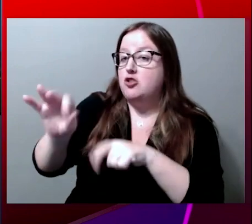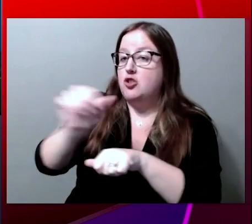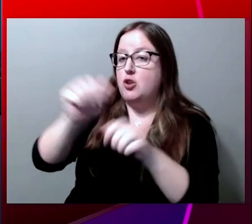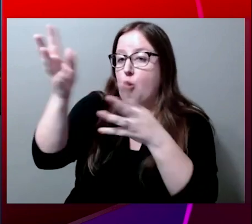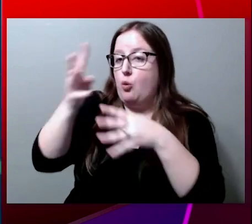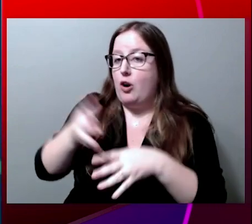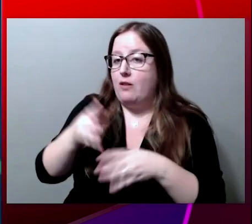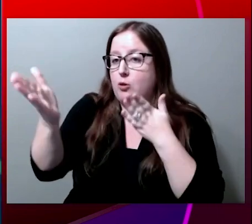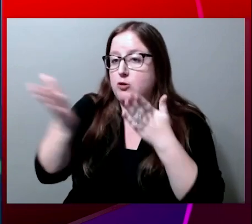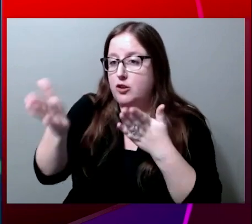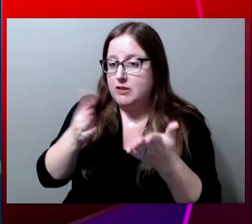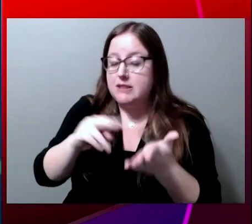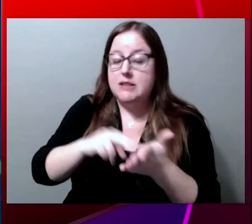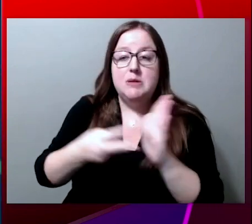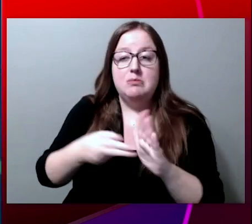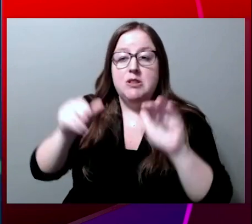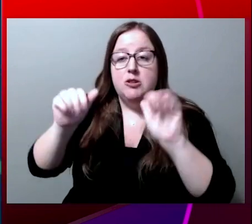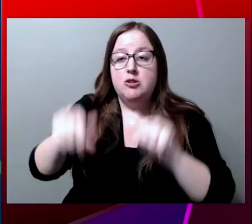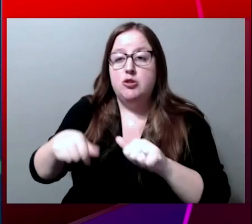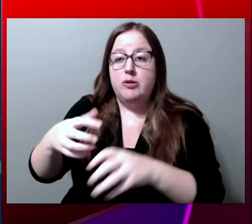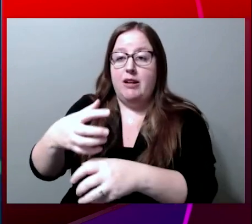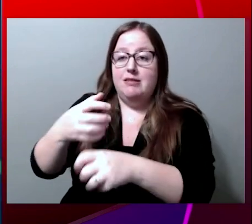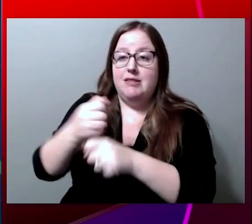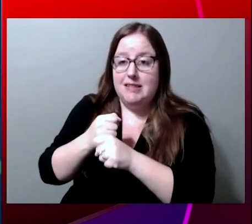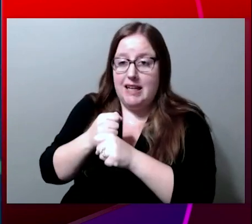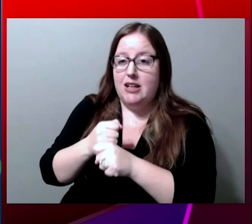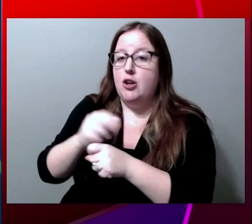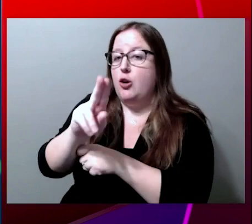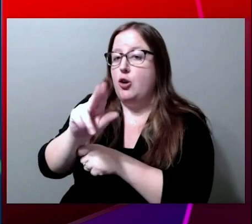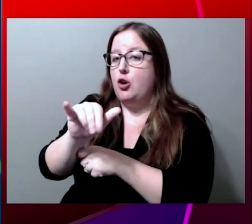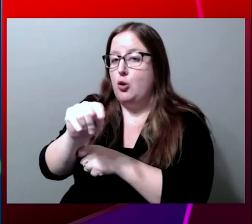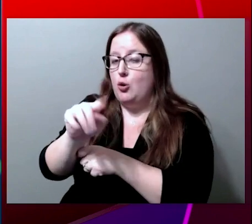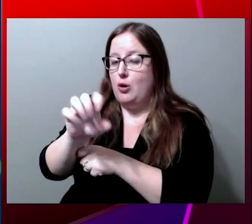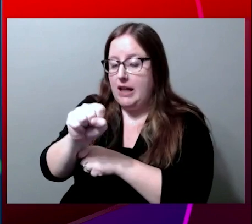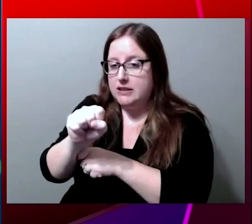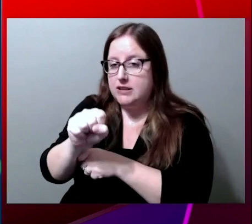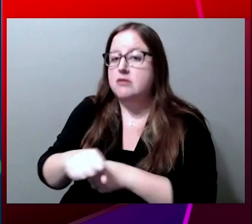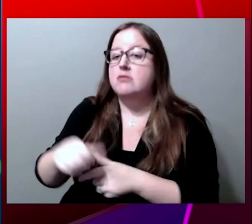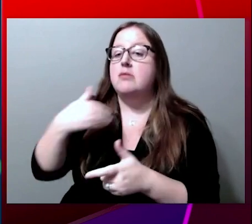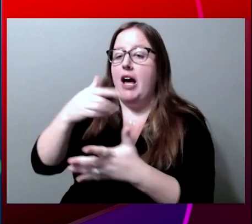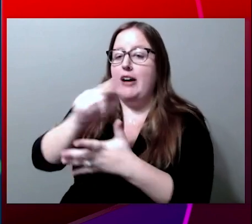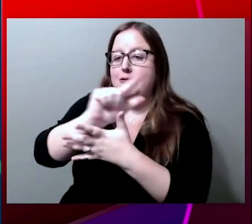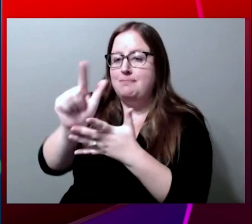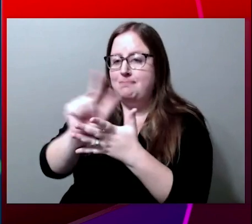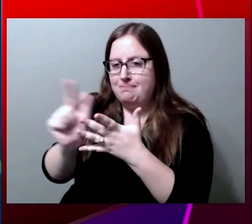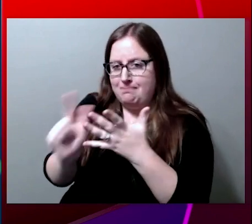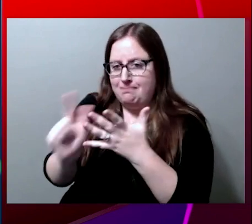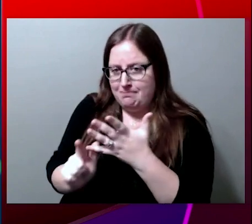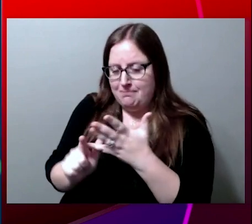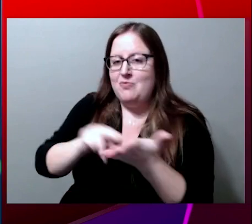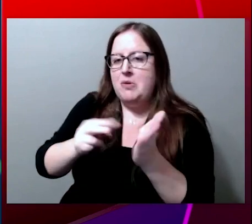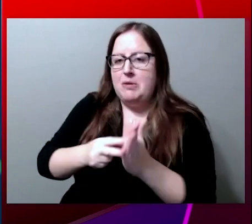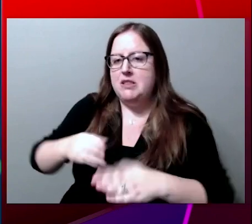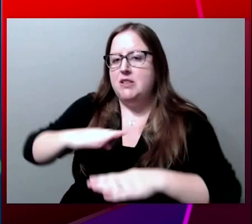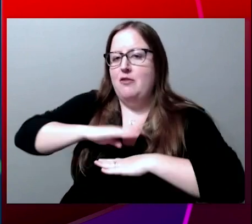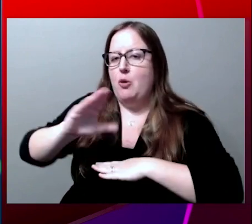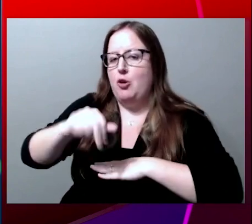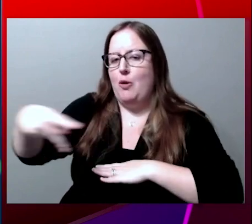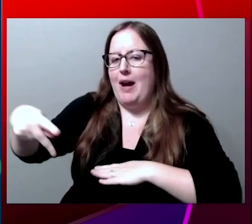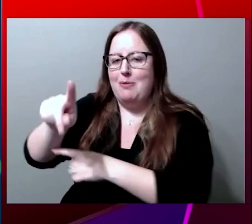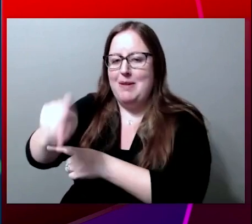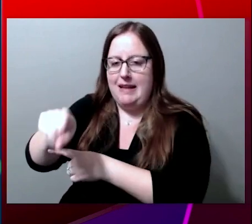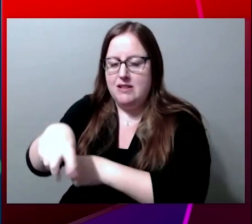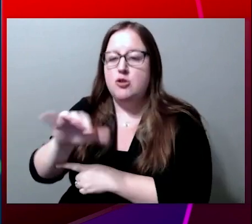workflows are a way for you to take a set of discrete units, order them together in a way that fulfills what your application needs to do. And so